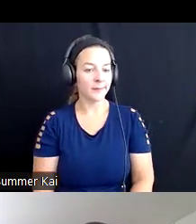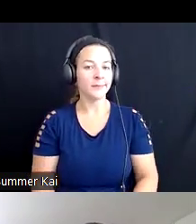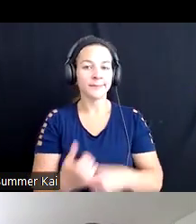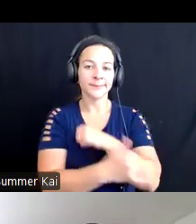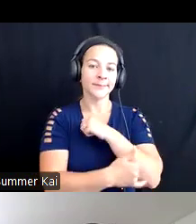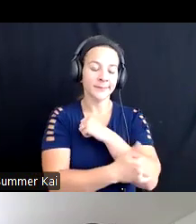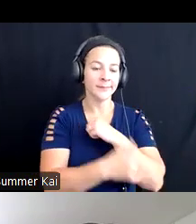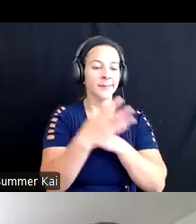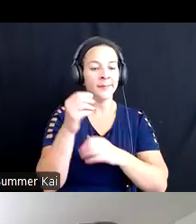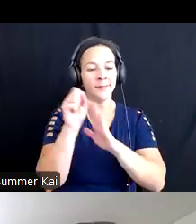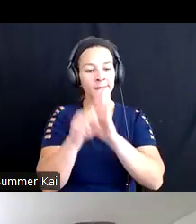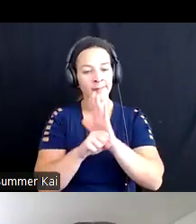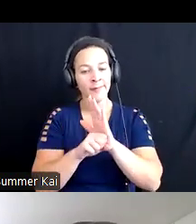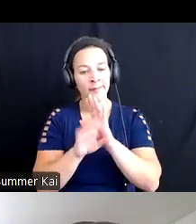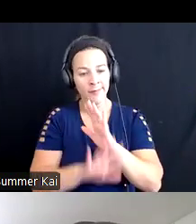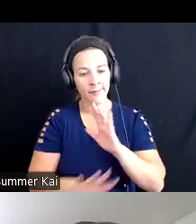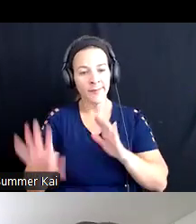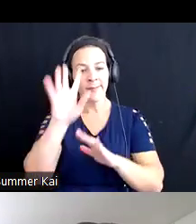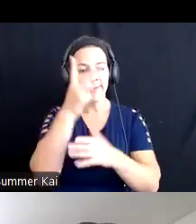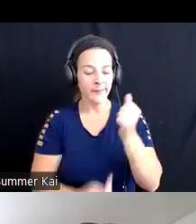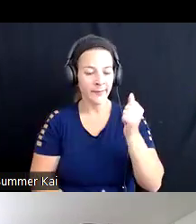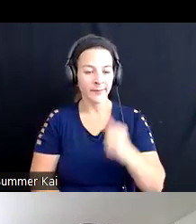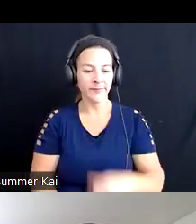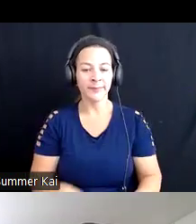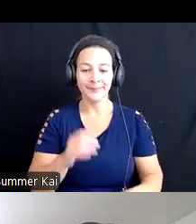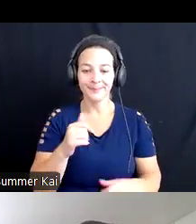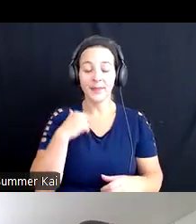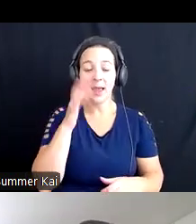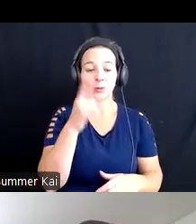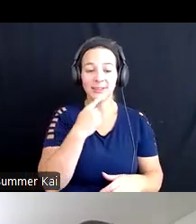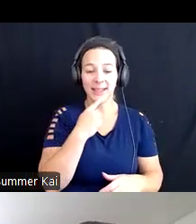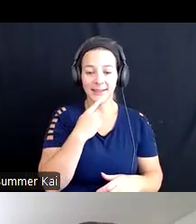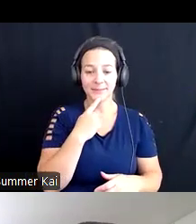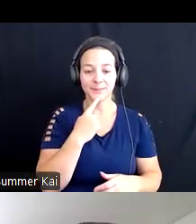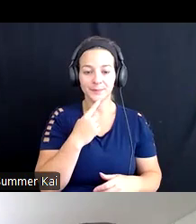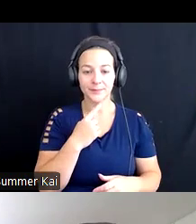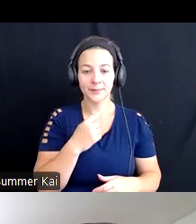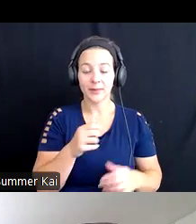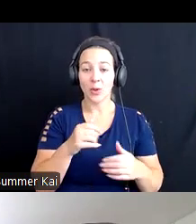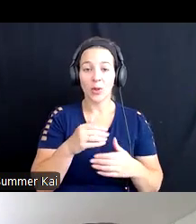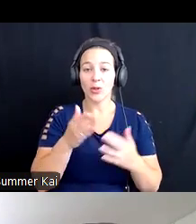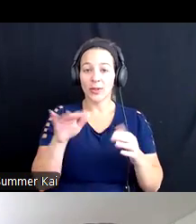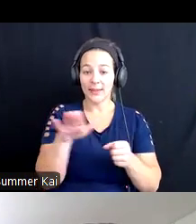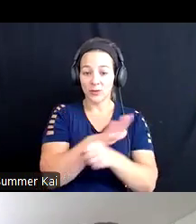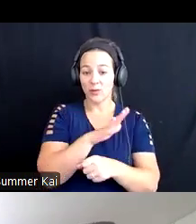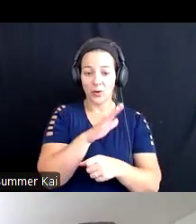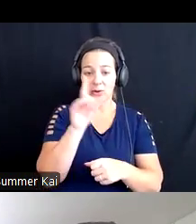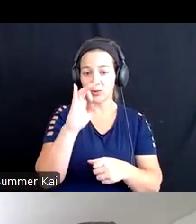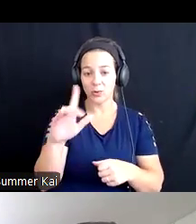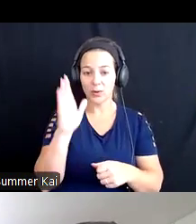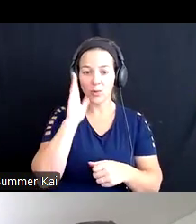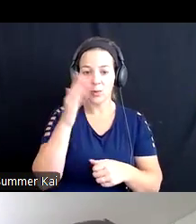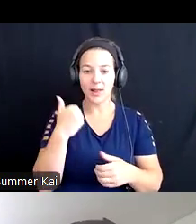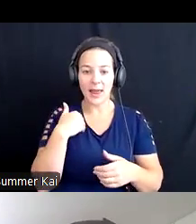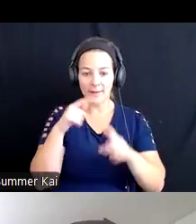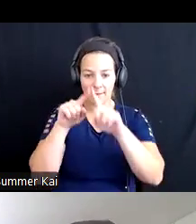state. And also, I should point out here that throughout the tool, you will see some interfaces